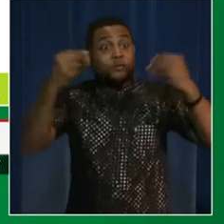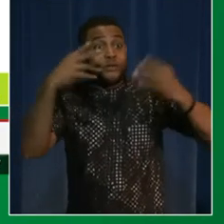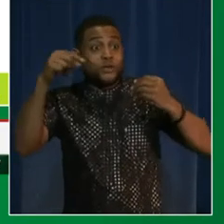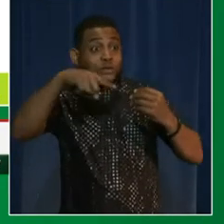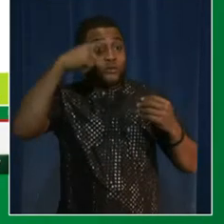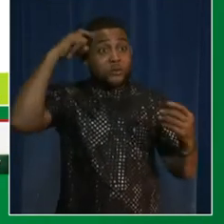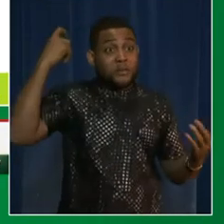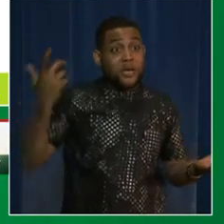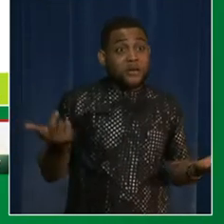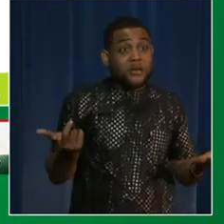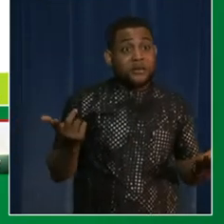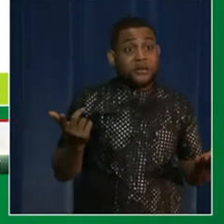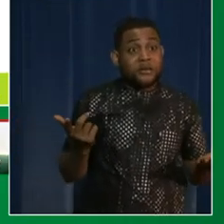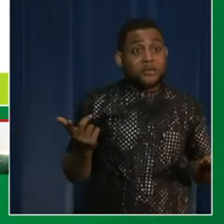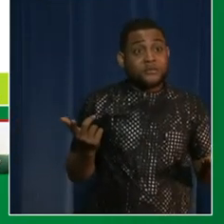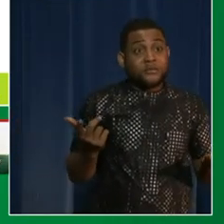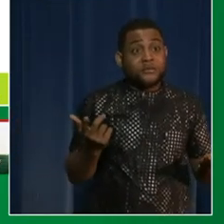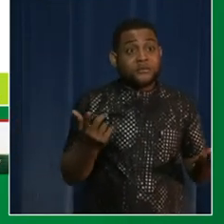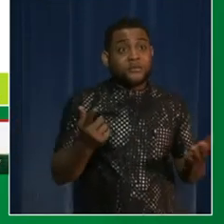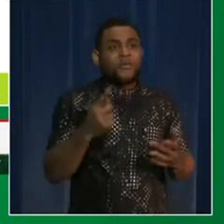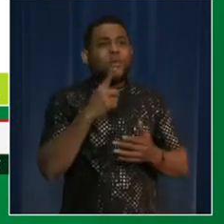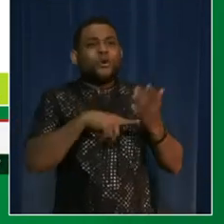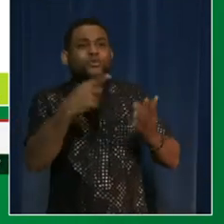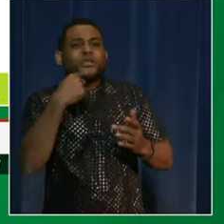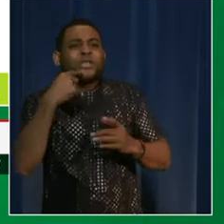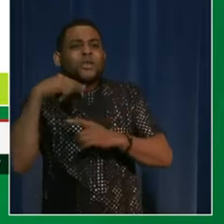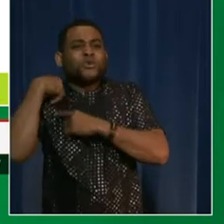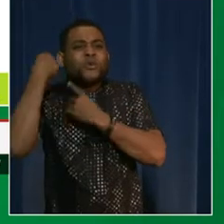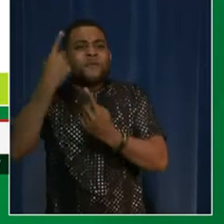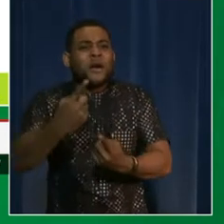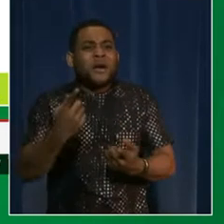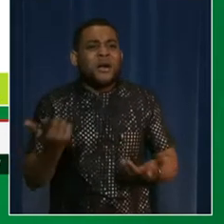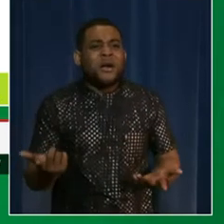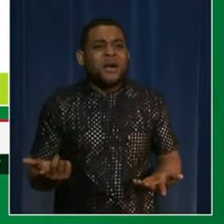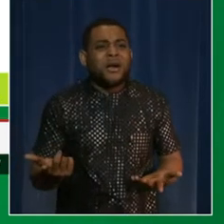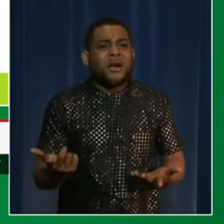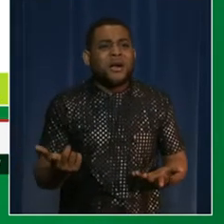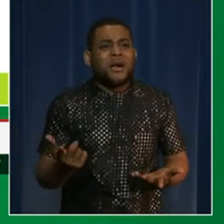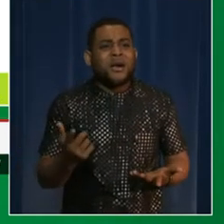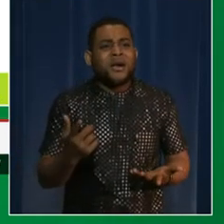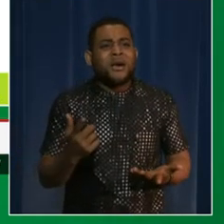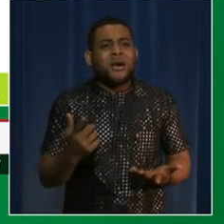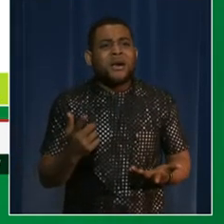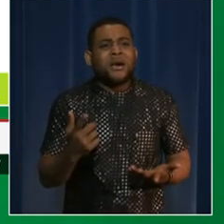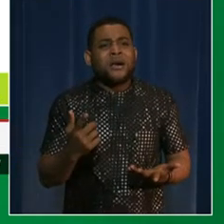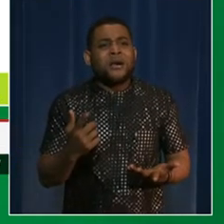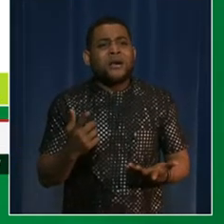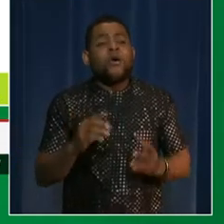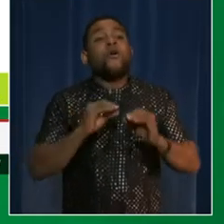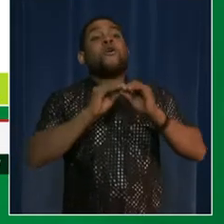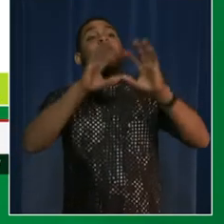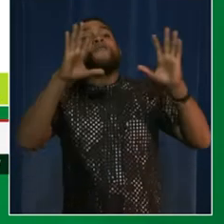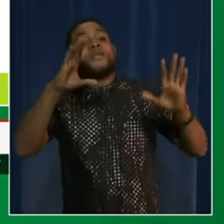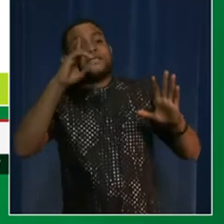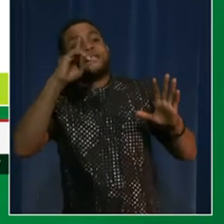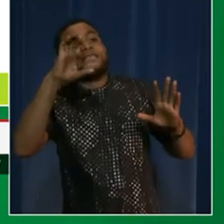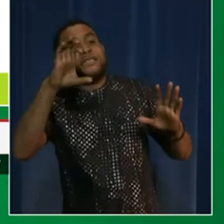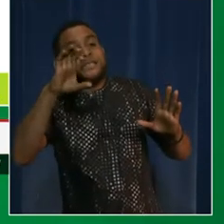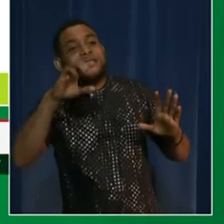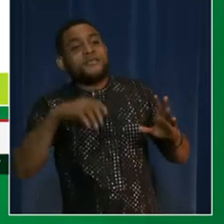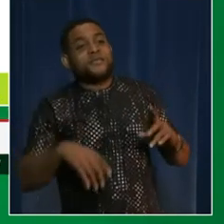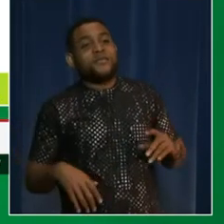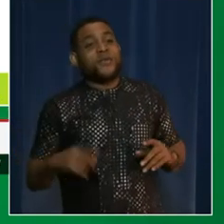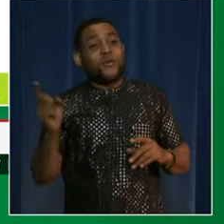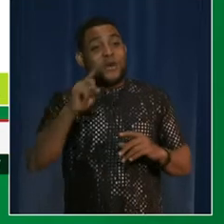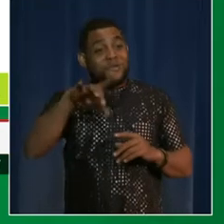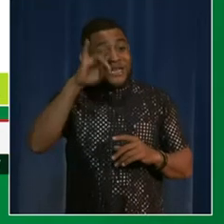far? DC. You heard? Okay. All right. Okay. And where are you going to find all this